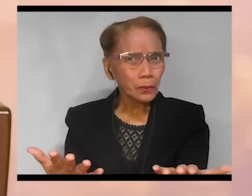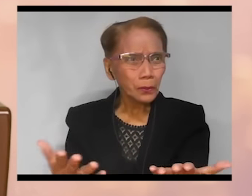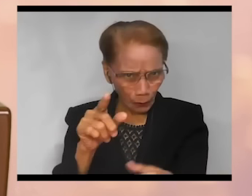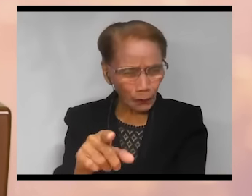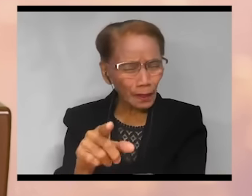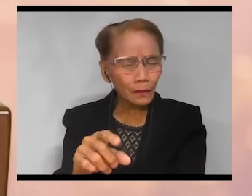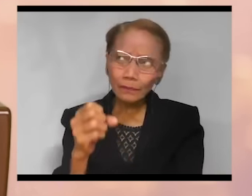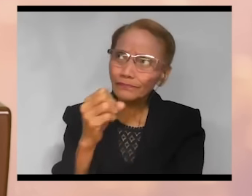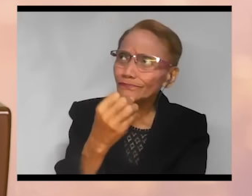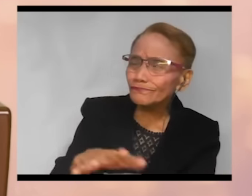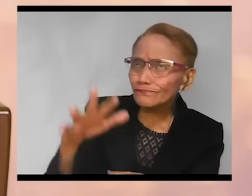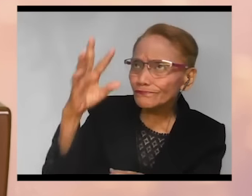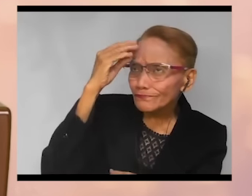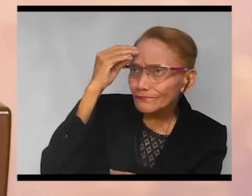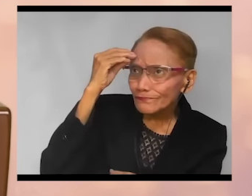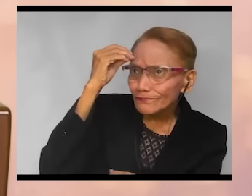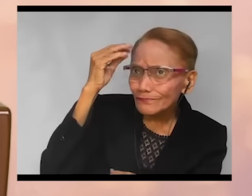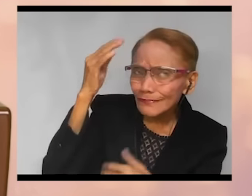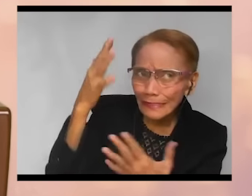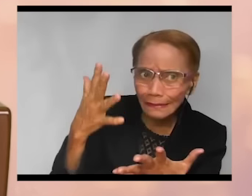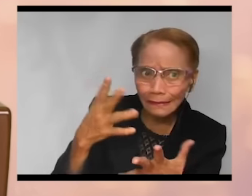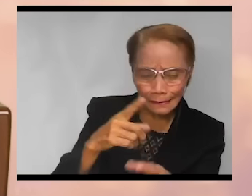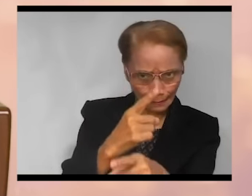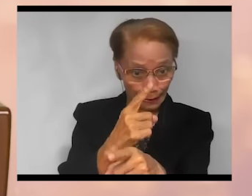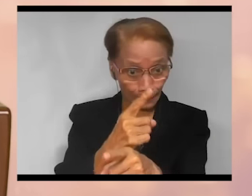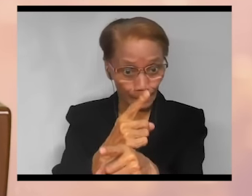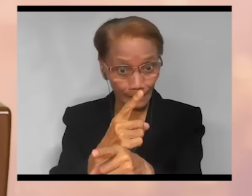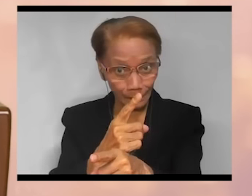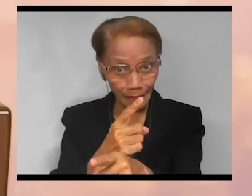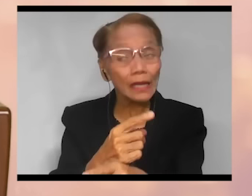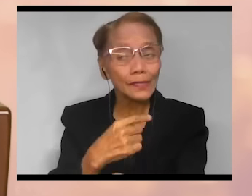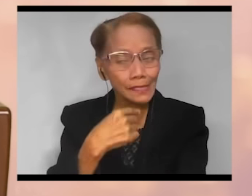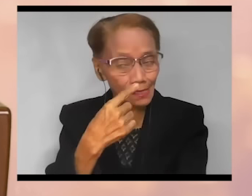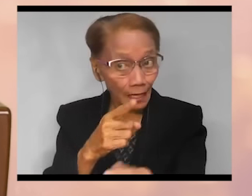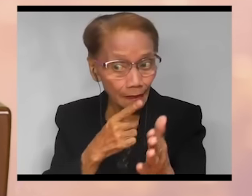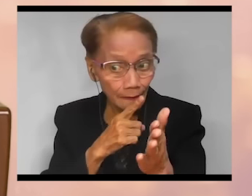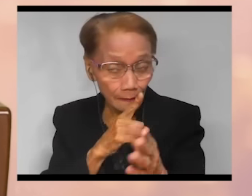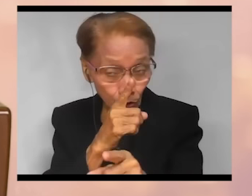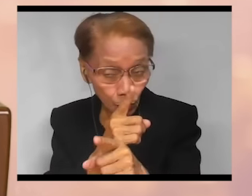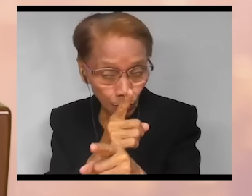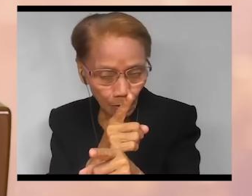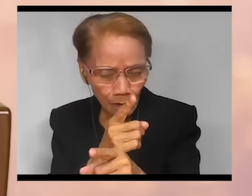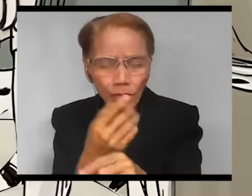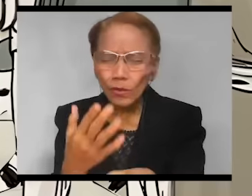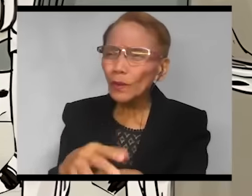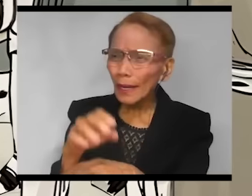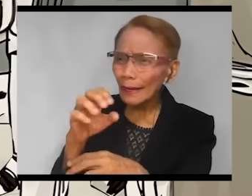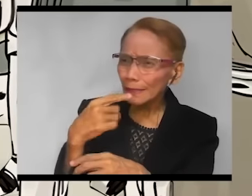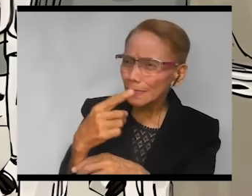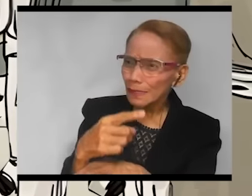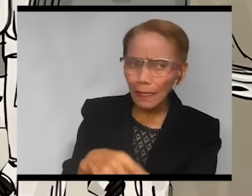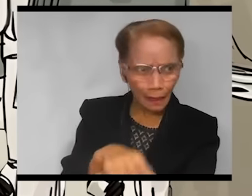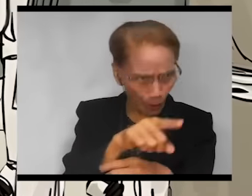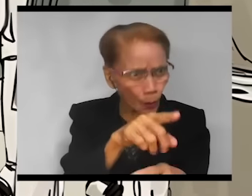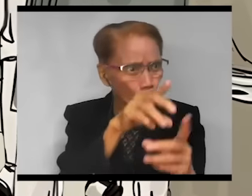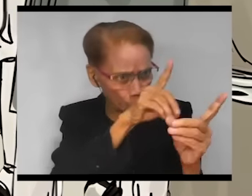calculate, he's telling the truth. But then Elisha said, do